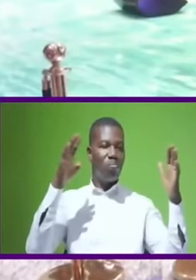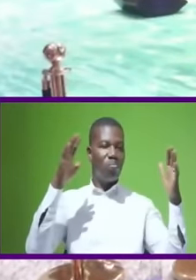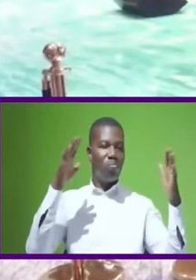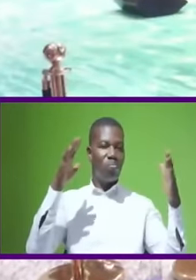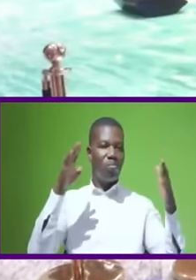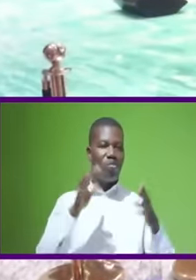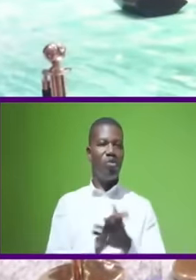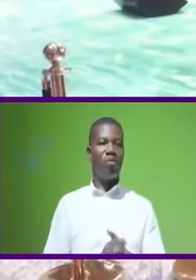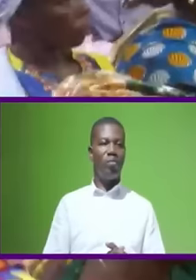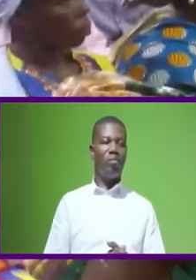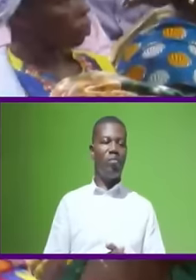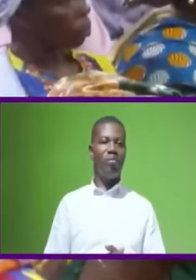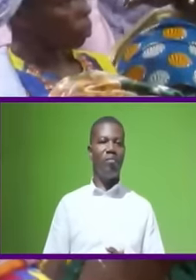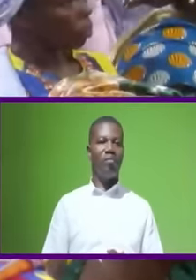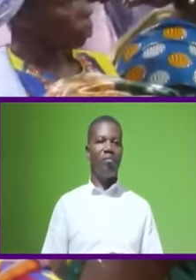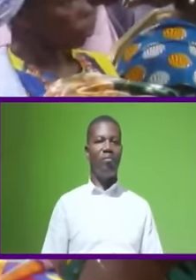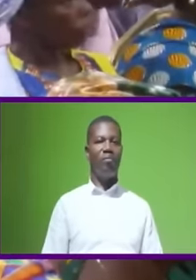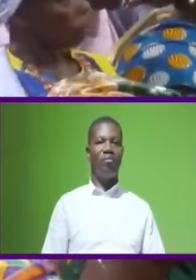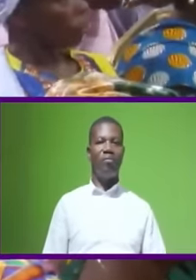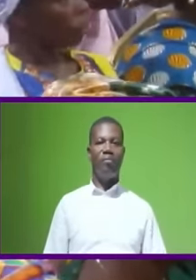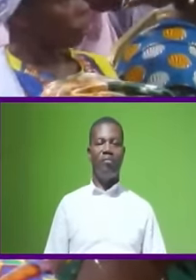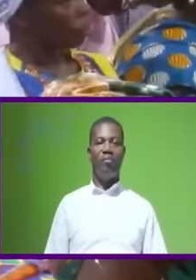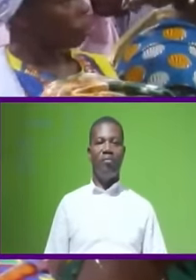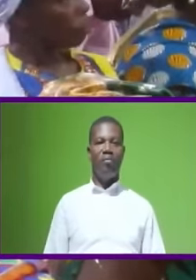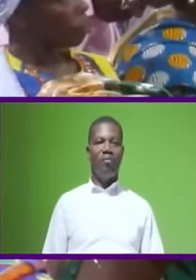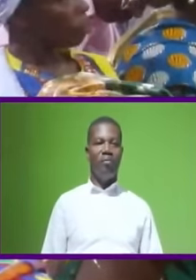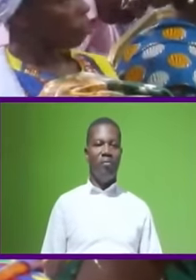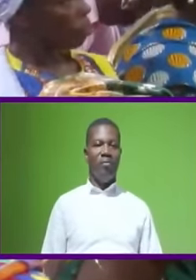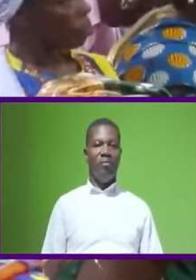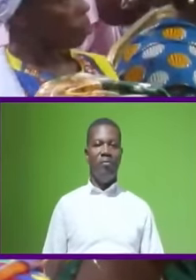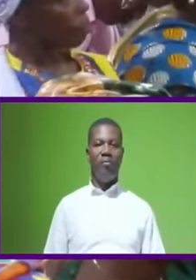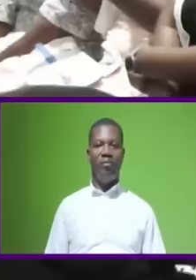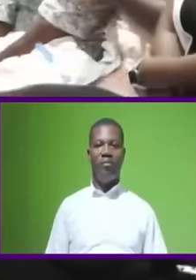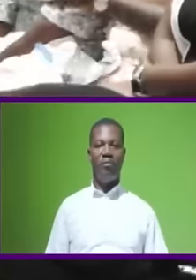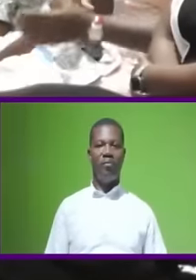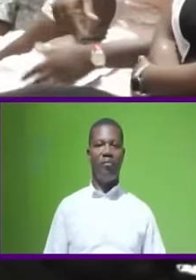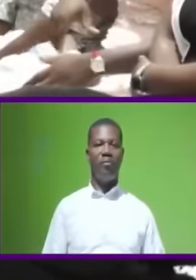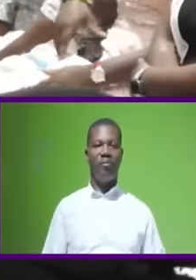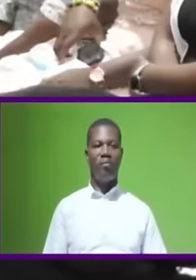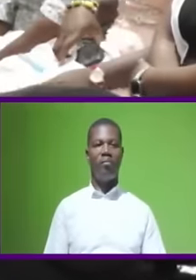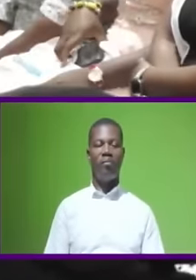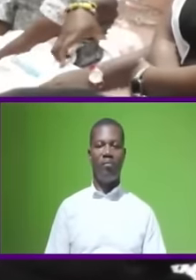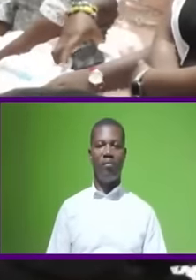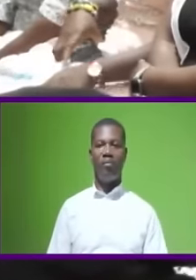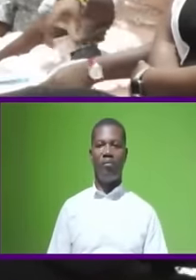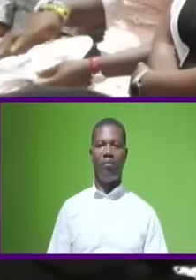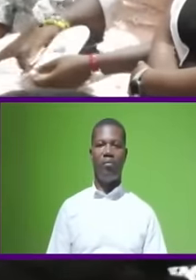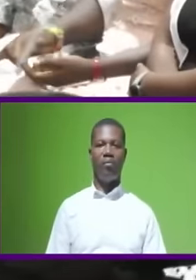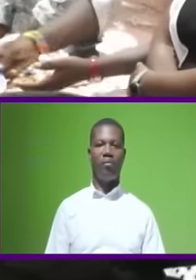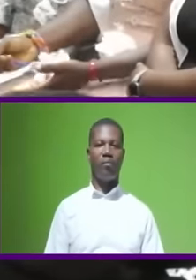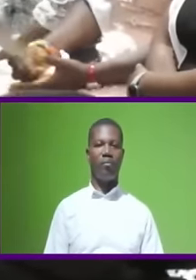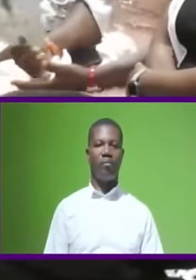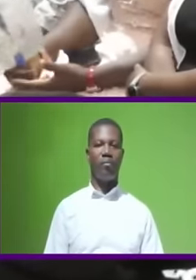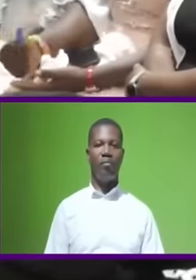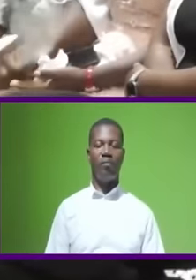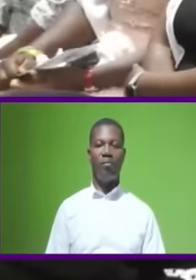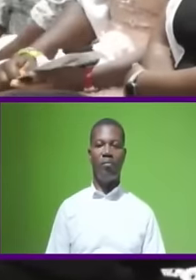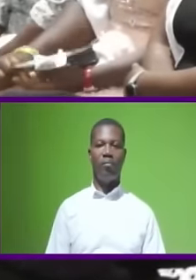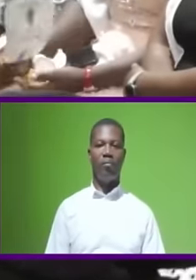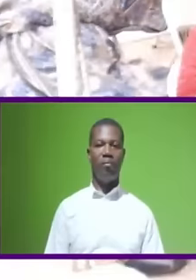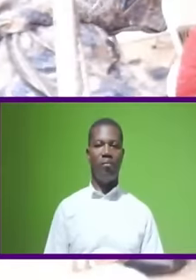Ubian Swati. So, my brethren and colleagues who are the gate watchers or gatekeepers, that is